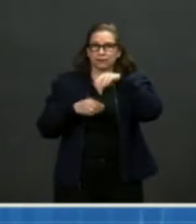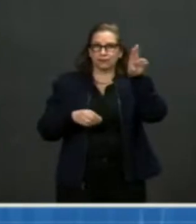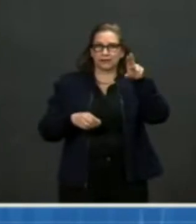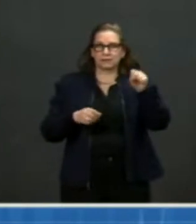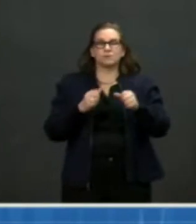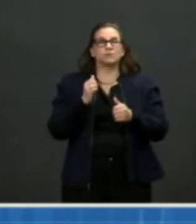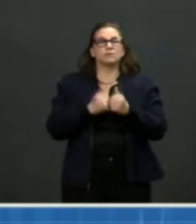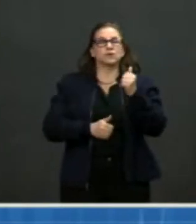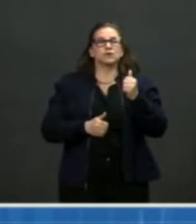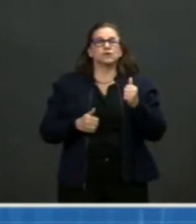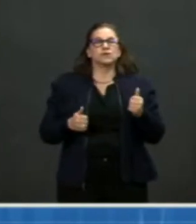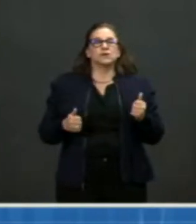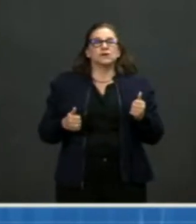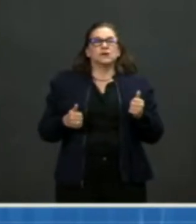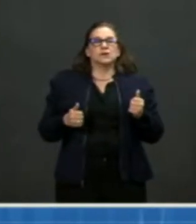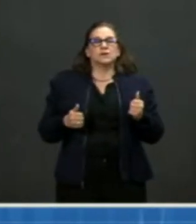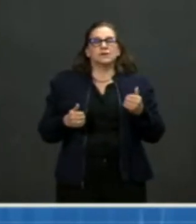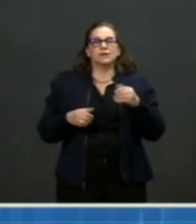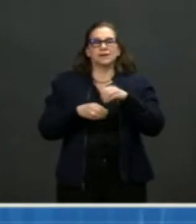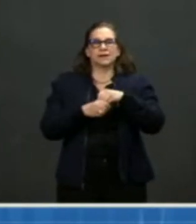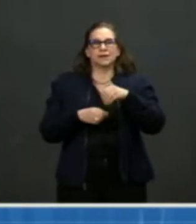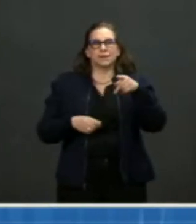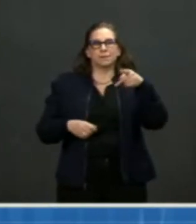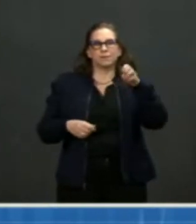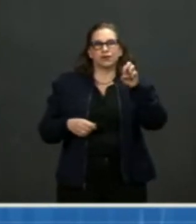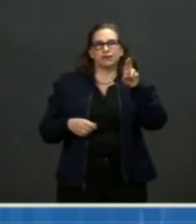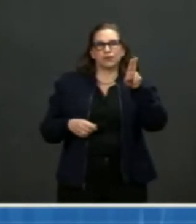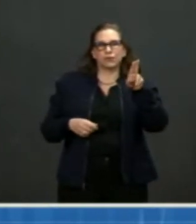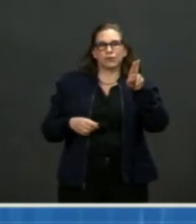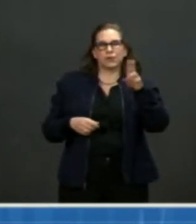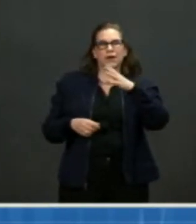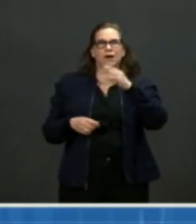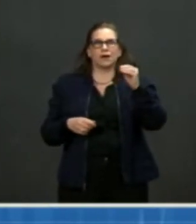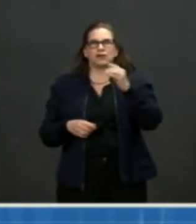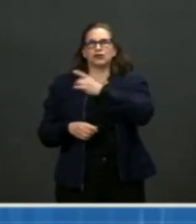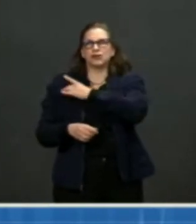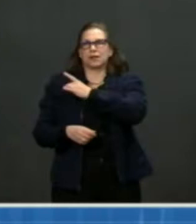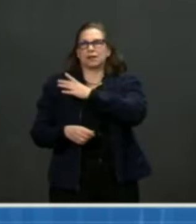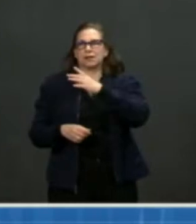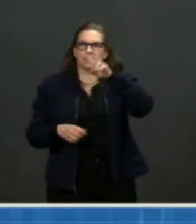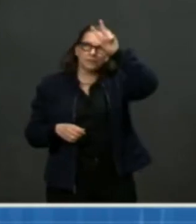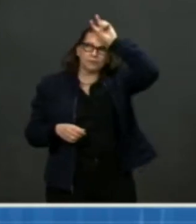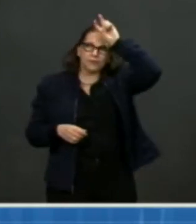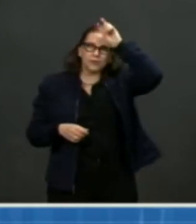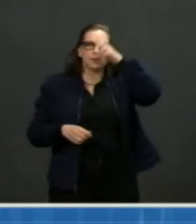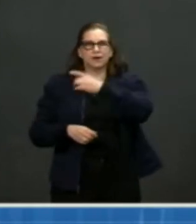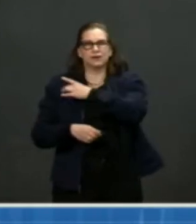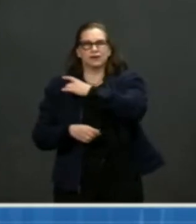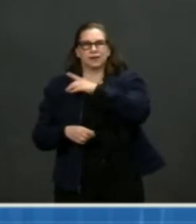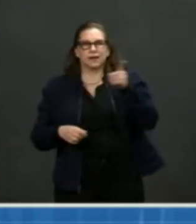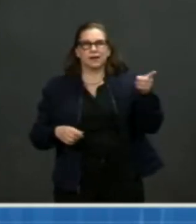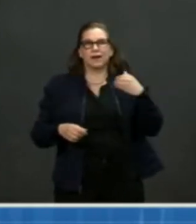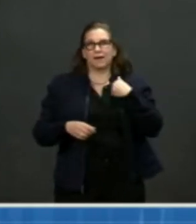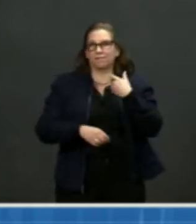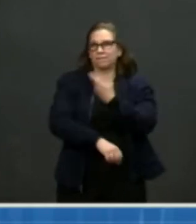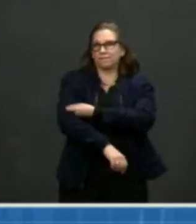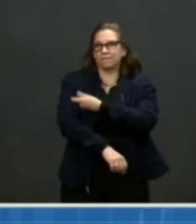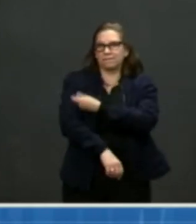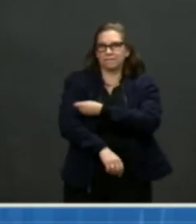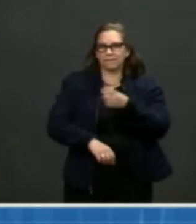2-to-1 randomization of vaccine to placebo. The demographic distribution is shown here,